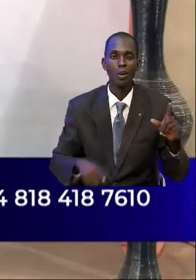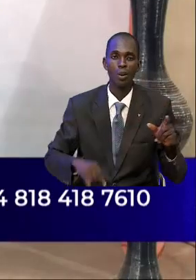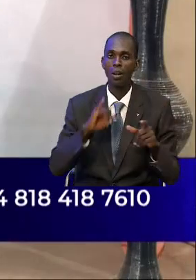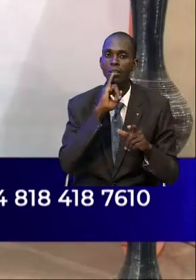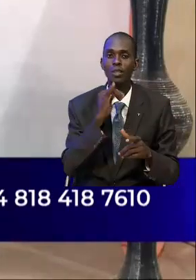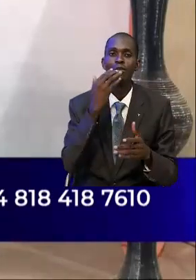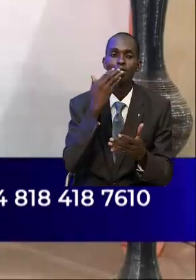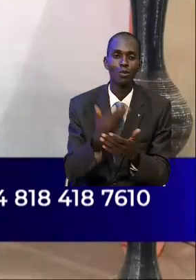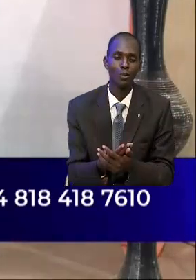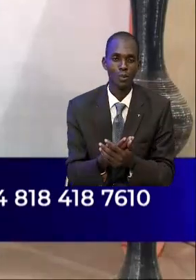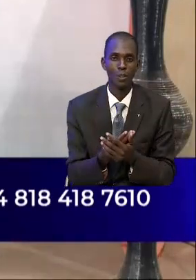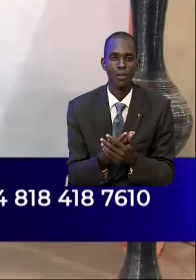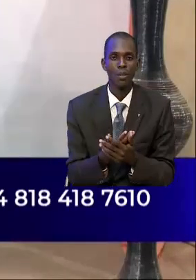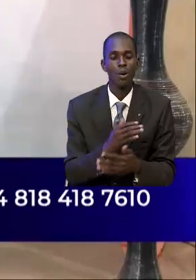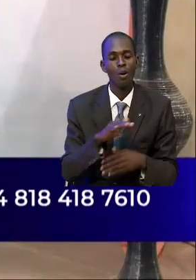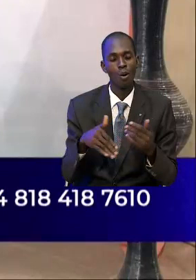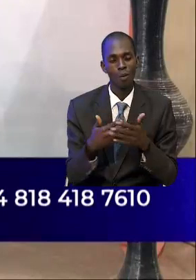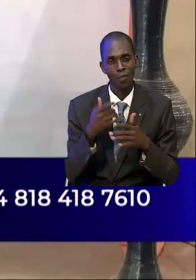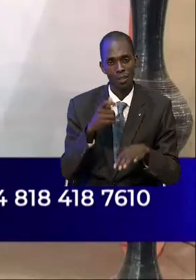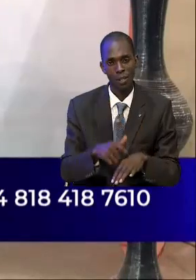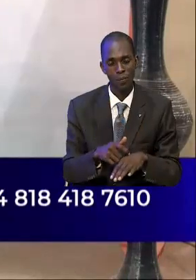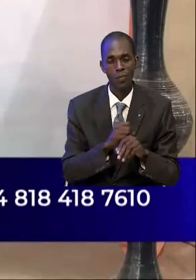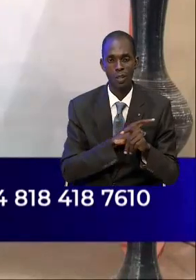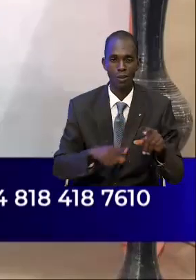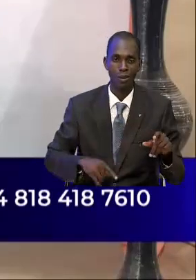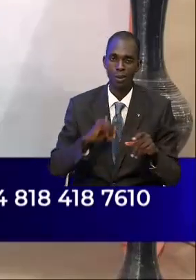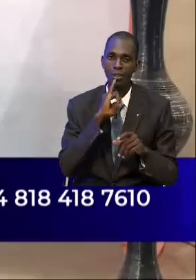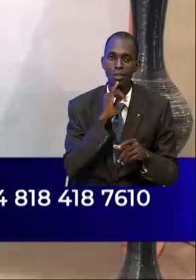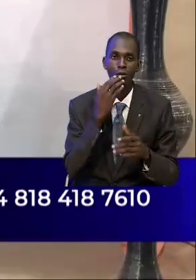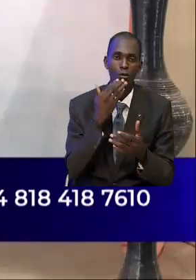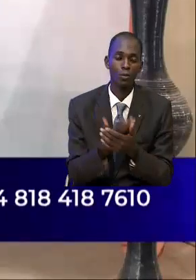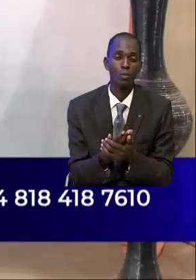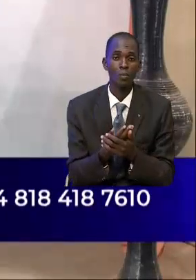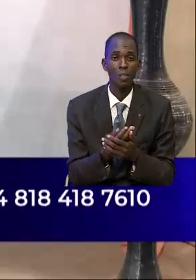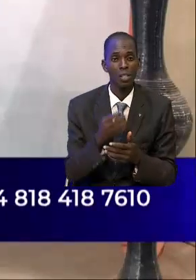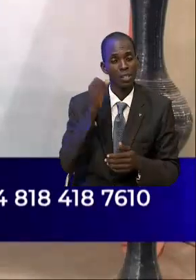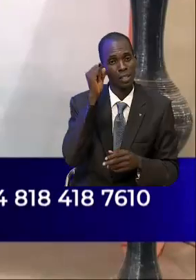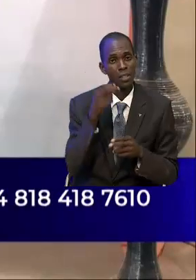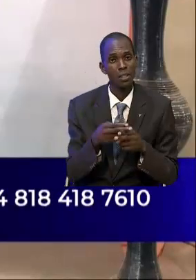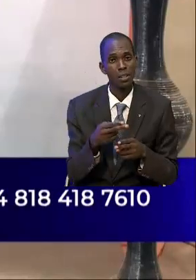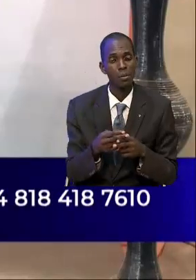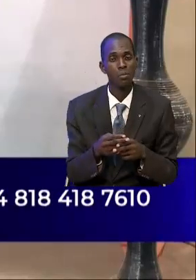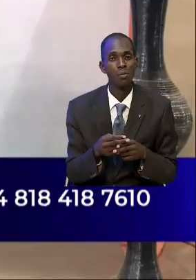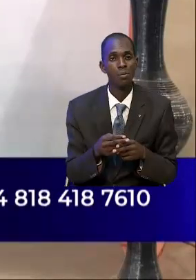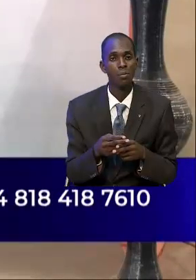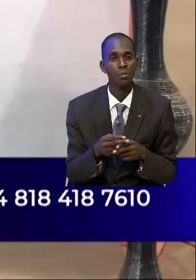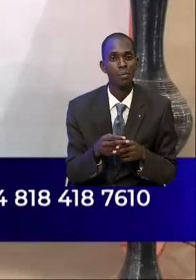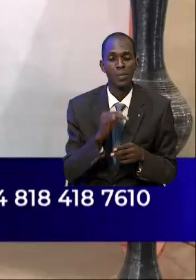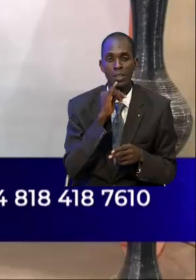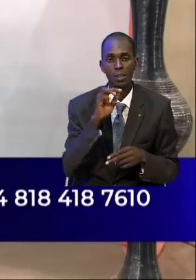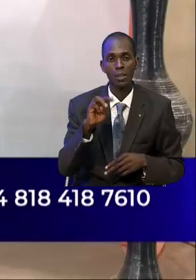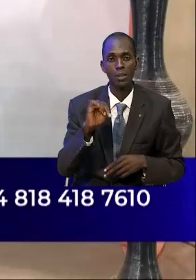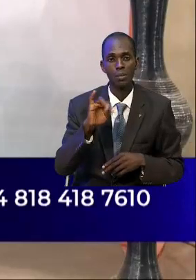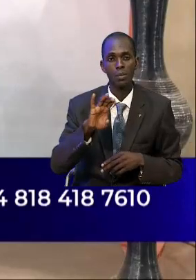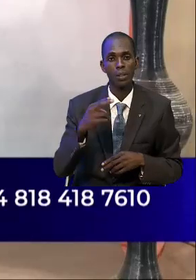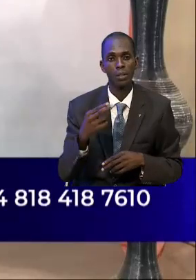Praise the Lord. The Lord is good. And all the time, the Lord is good.